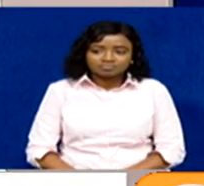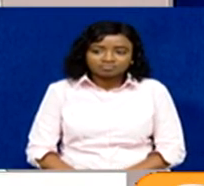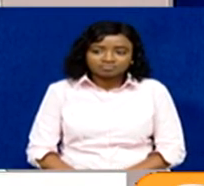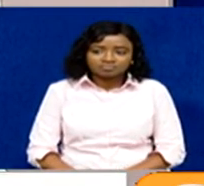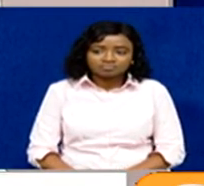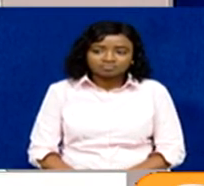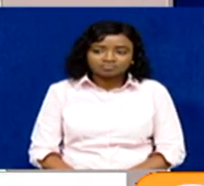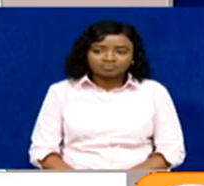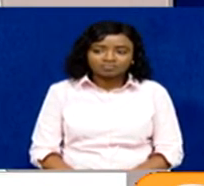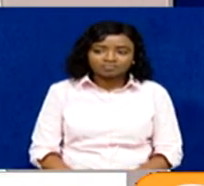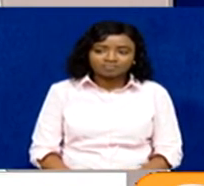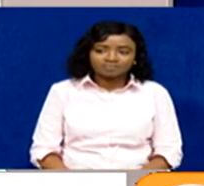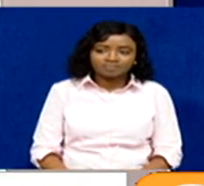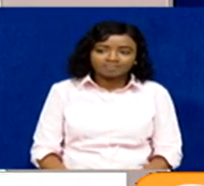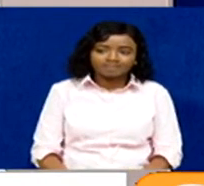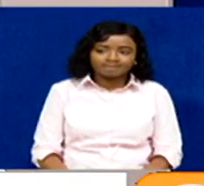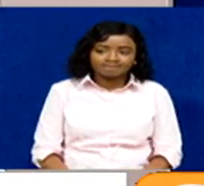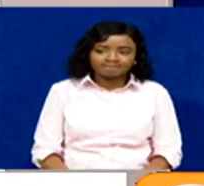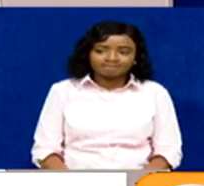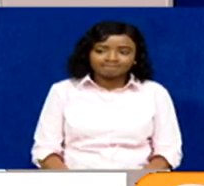Ruto has worked in